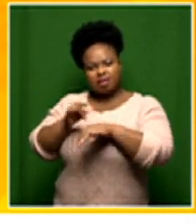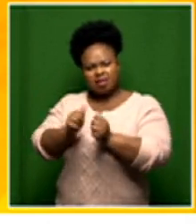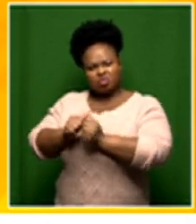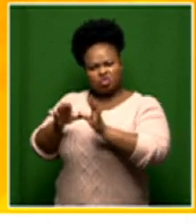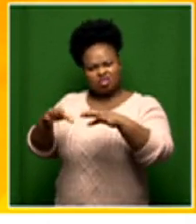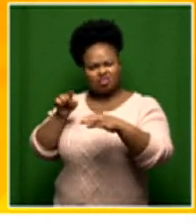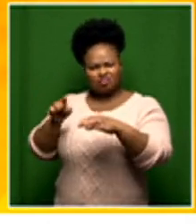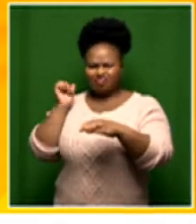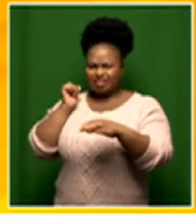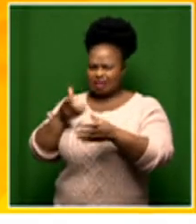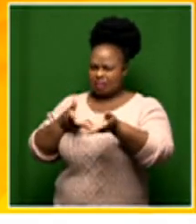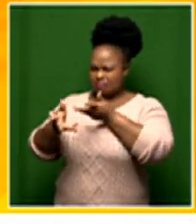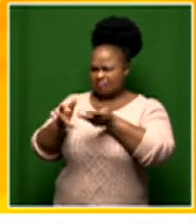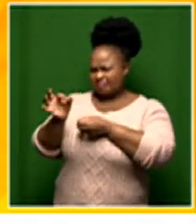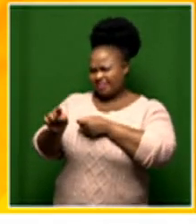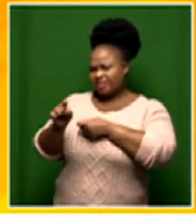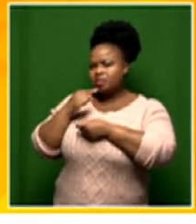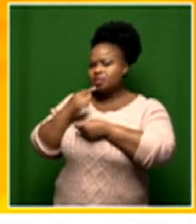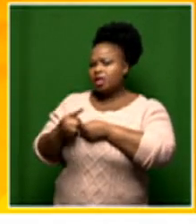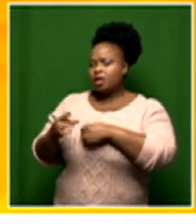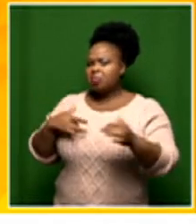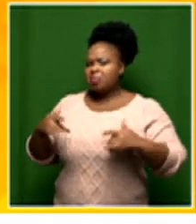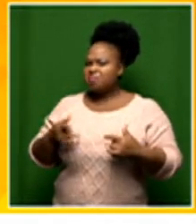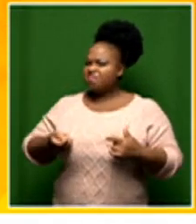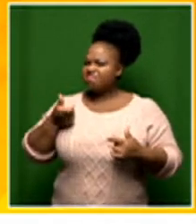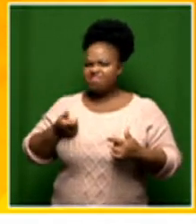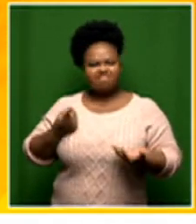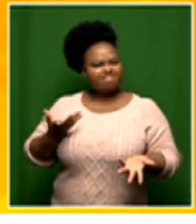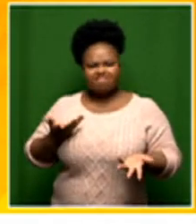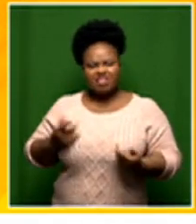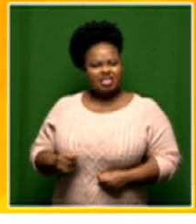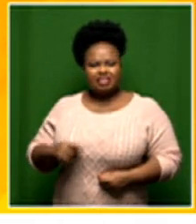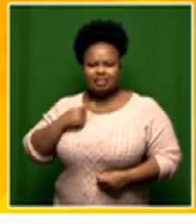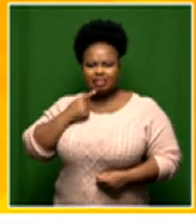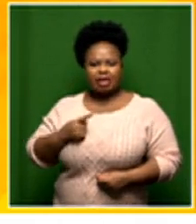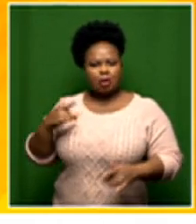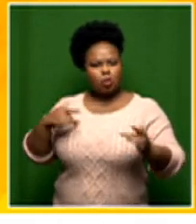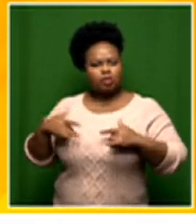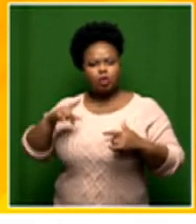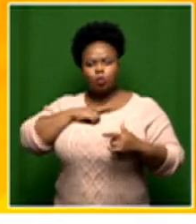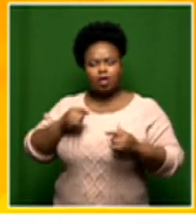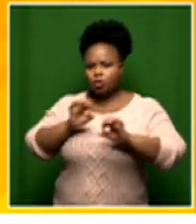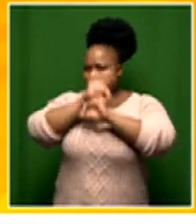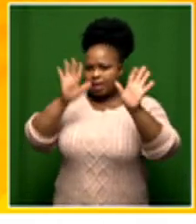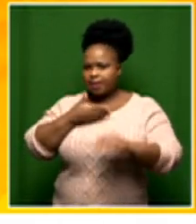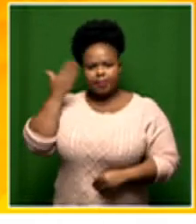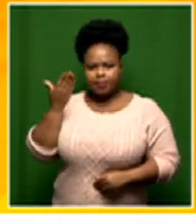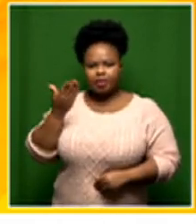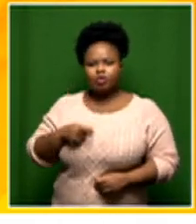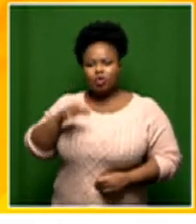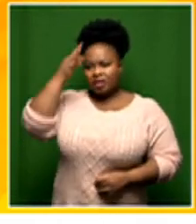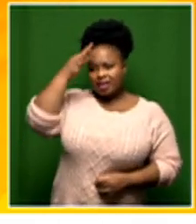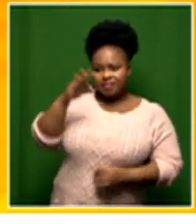concern about clarity with regard to exactly how that program will be rolled out, especially in the public